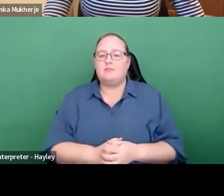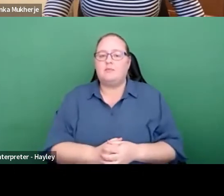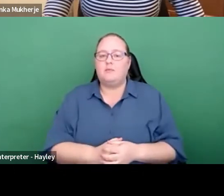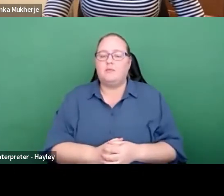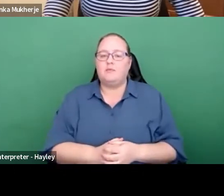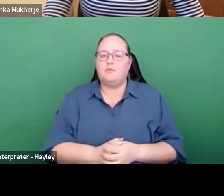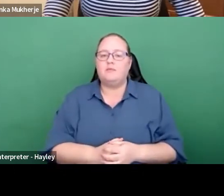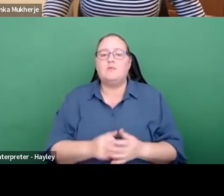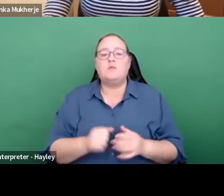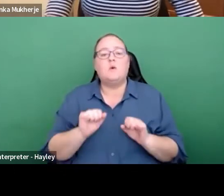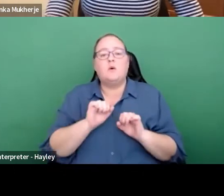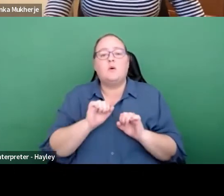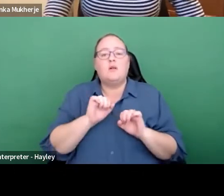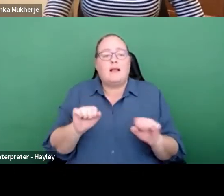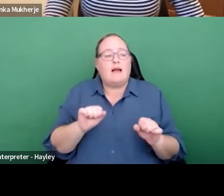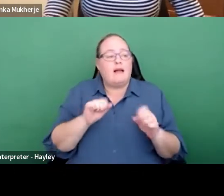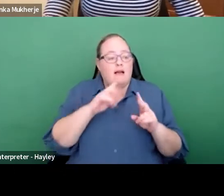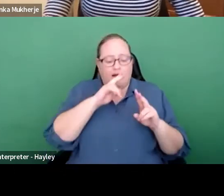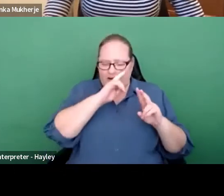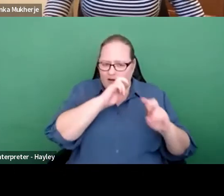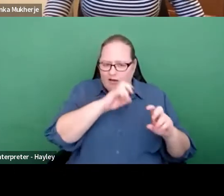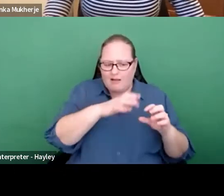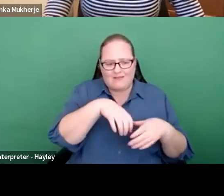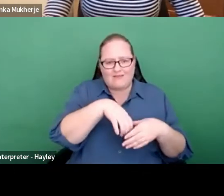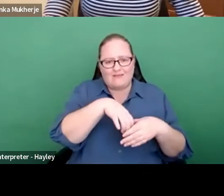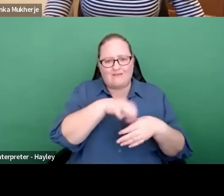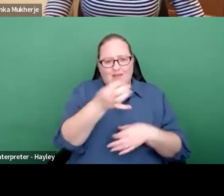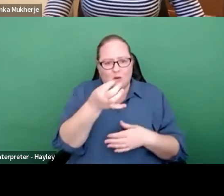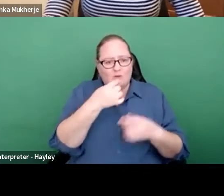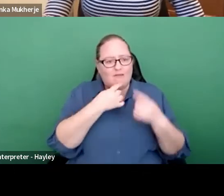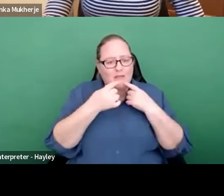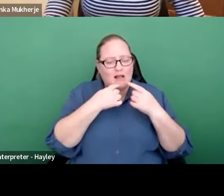wider policy implications and their revelations.